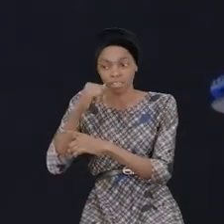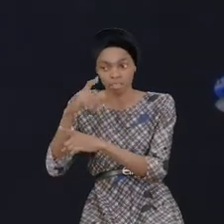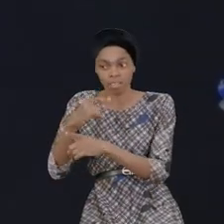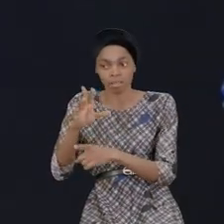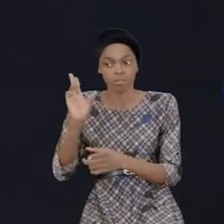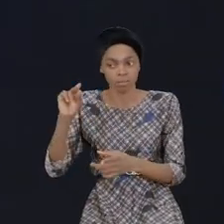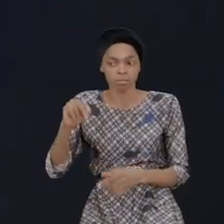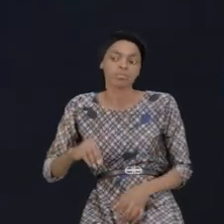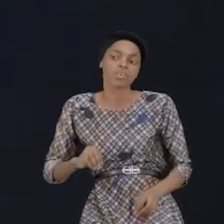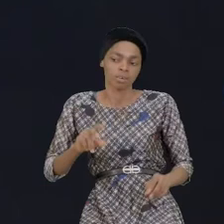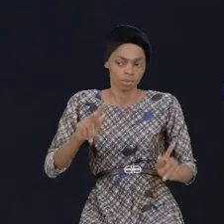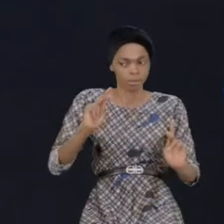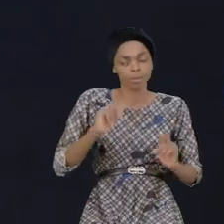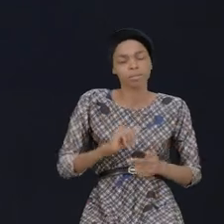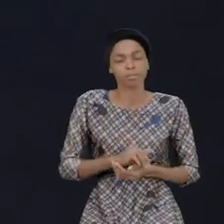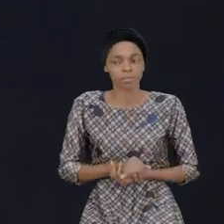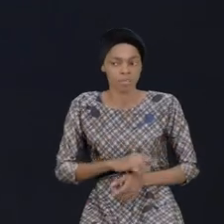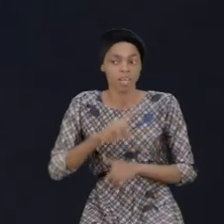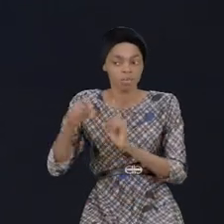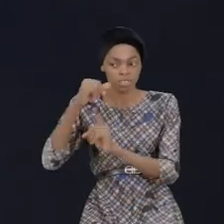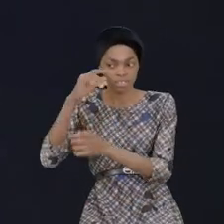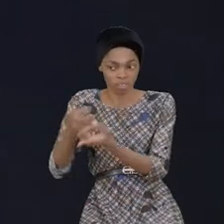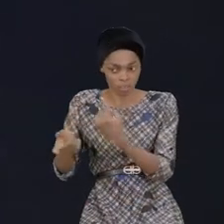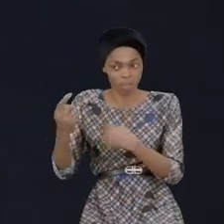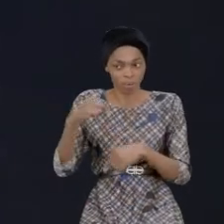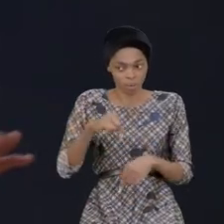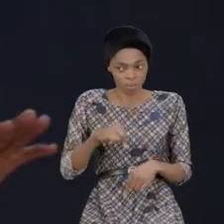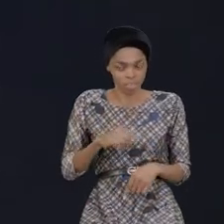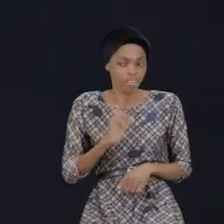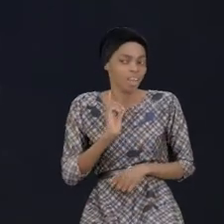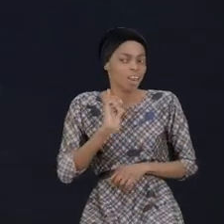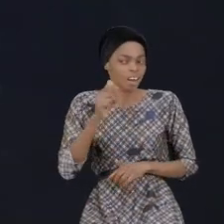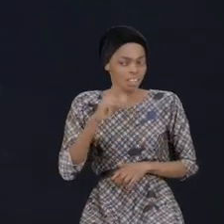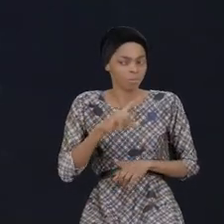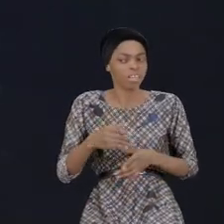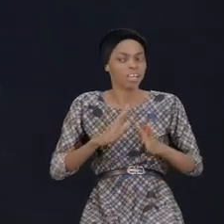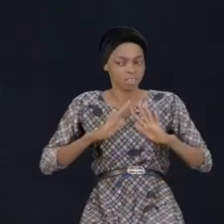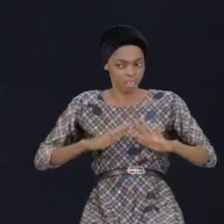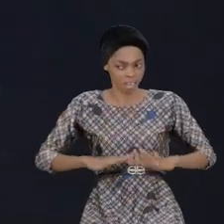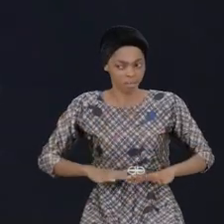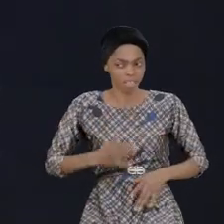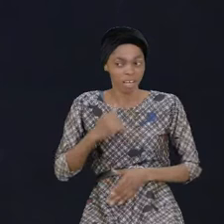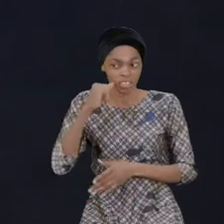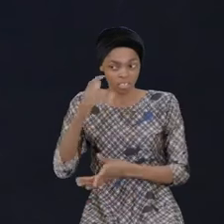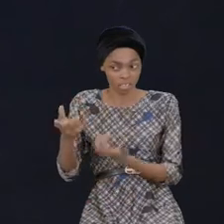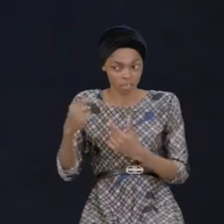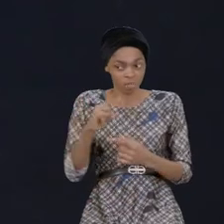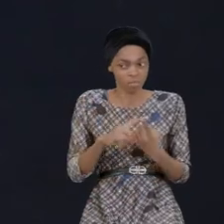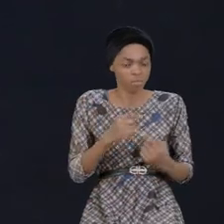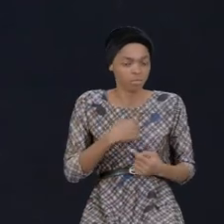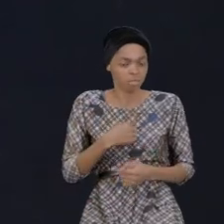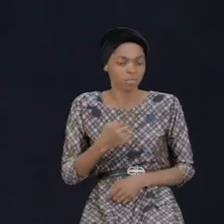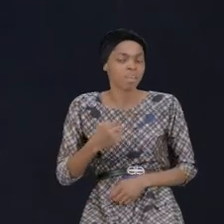no. When she comes, after she has cooled down, and she comes to me,